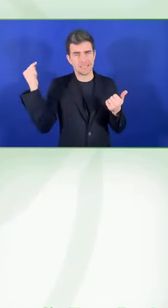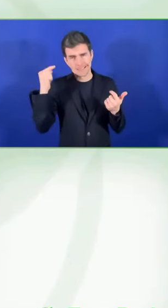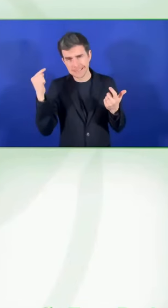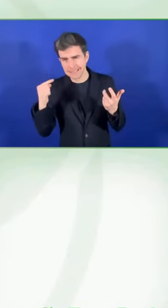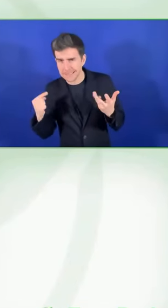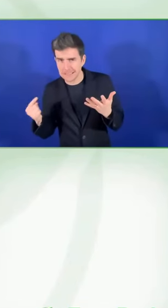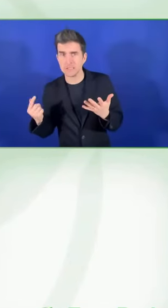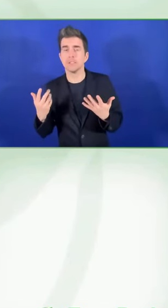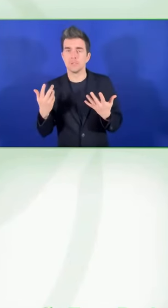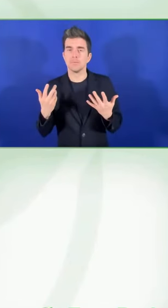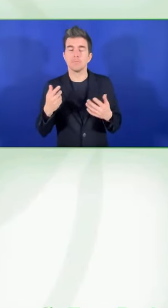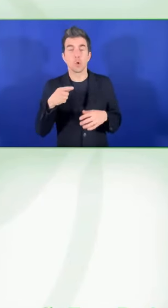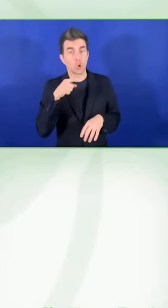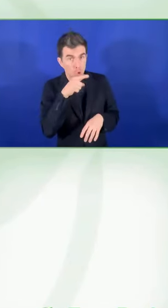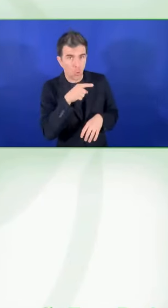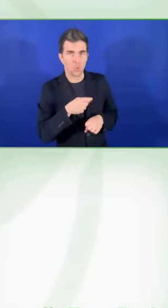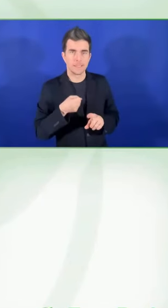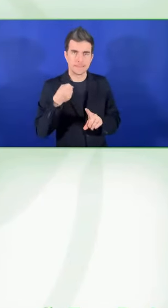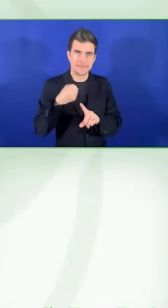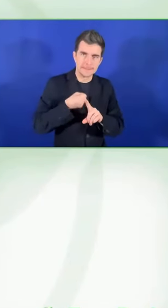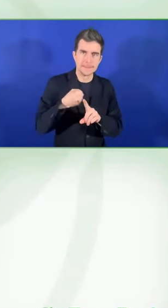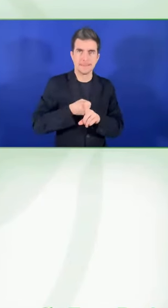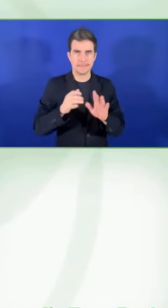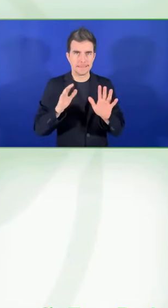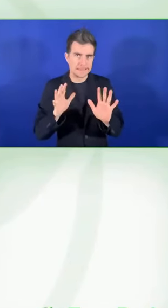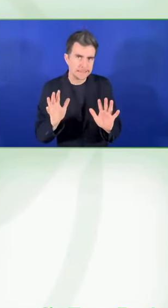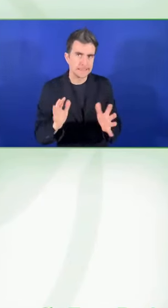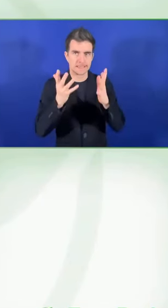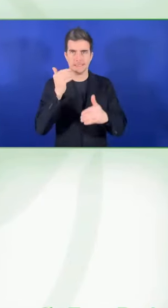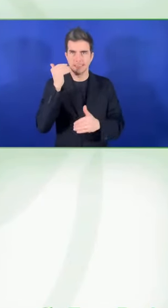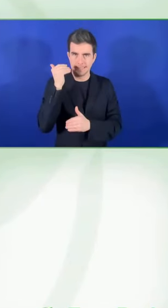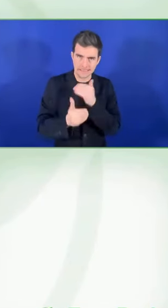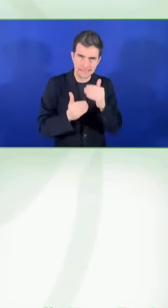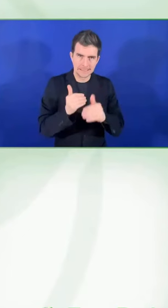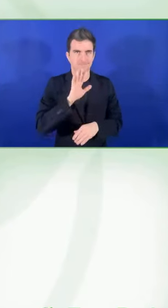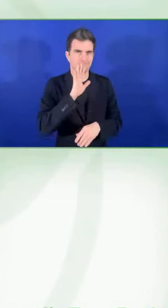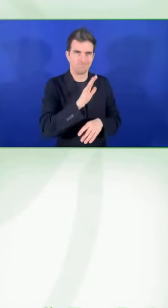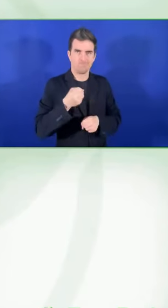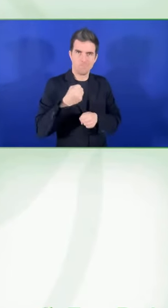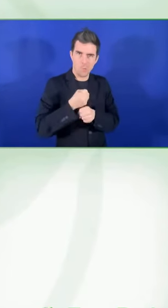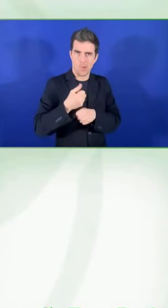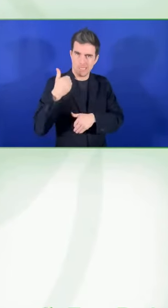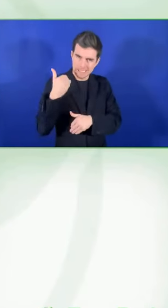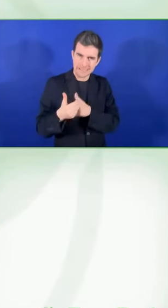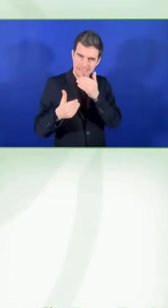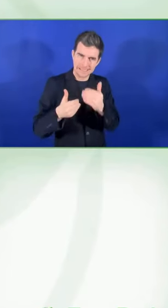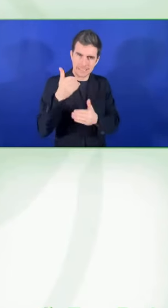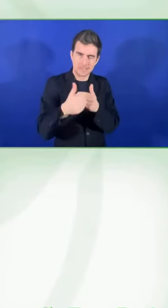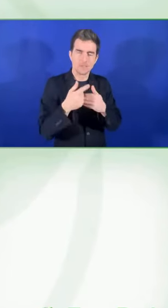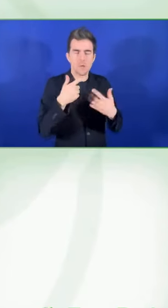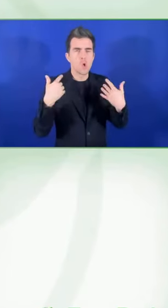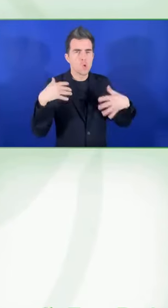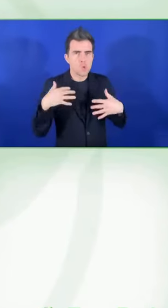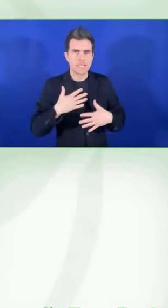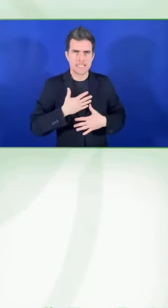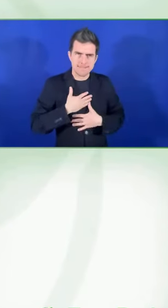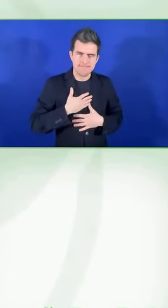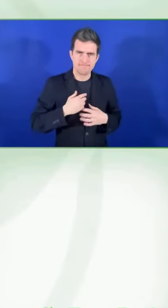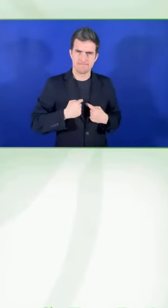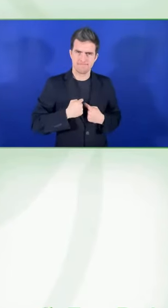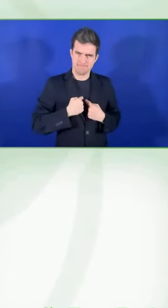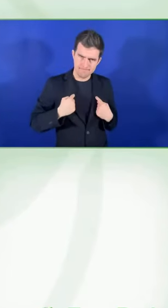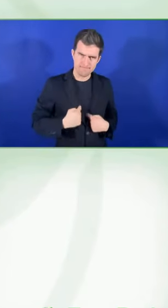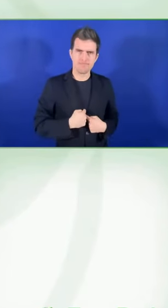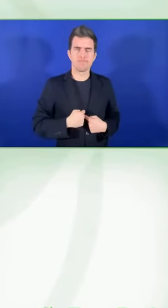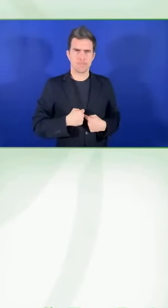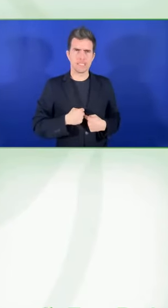heard is that you come from the better side of Austria, is that the western side, the Alps. Somebody said he